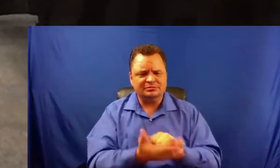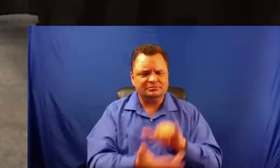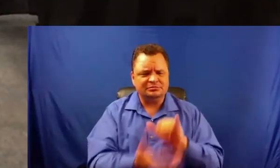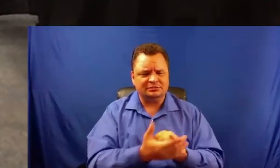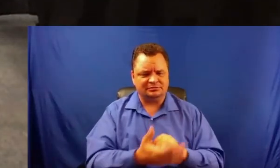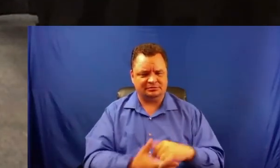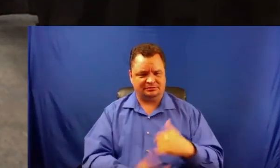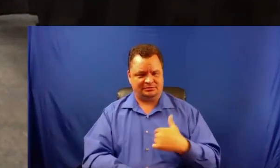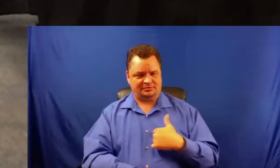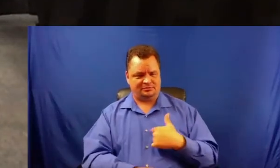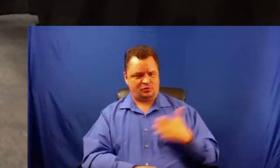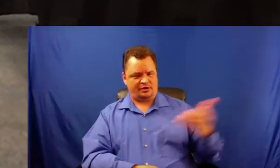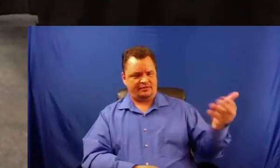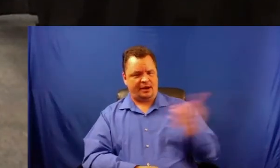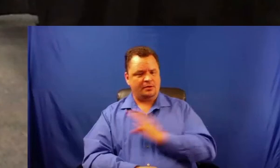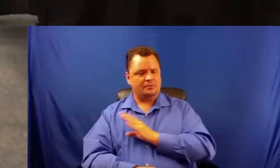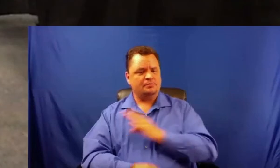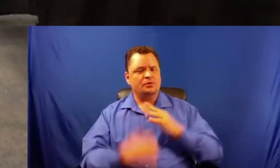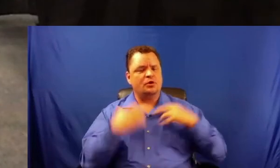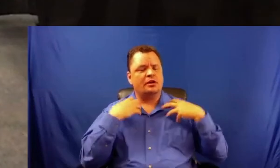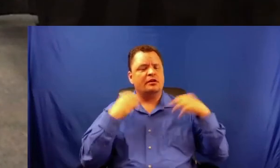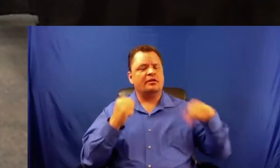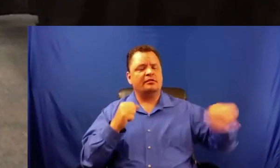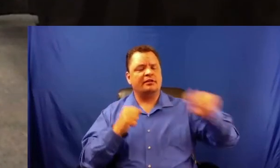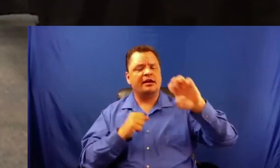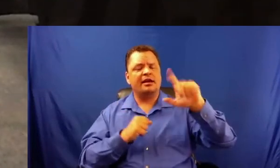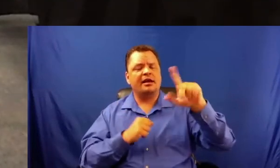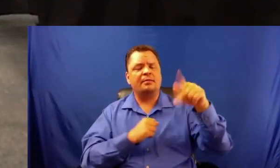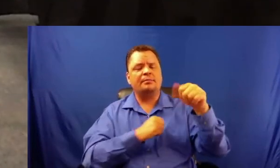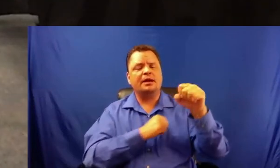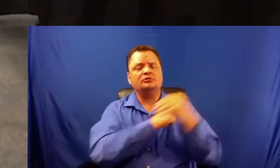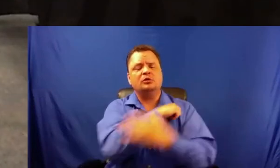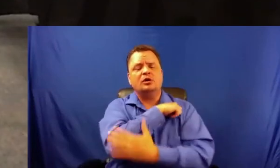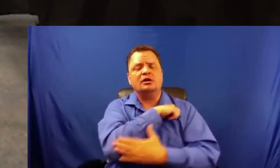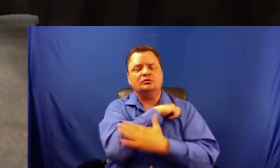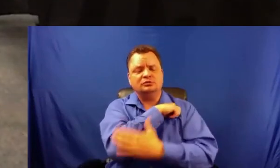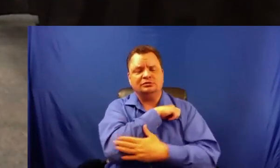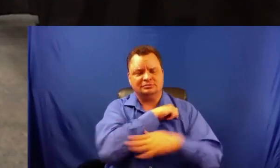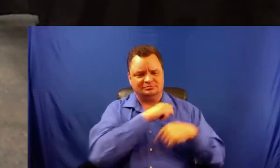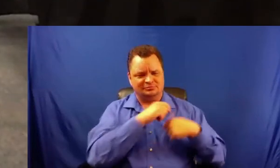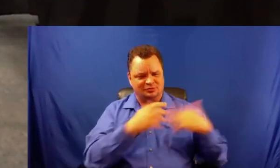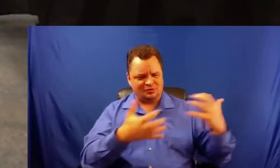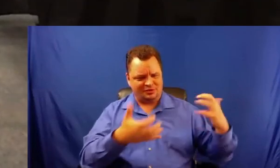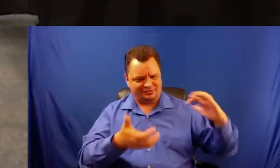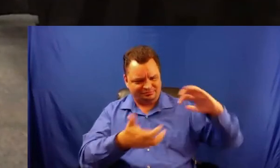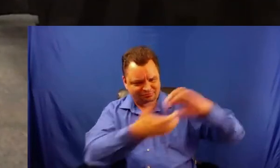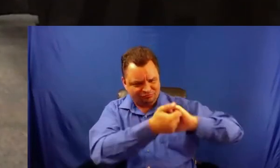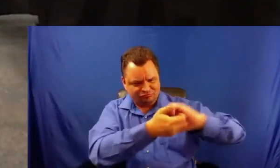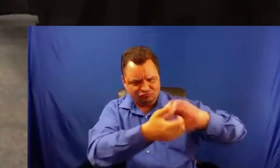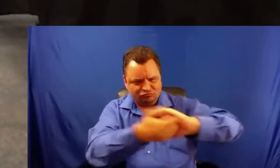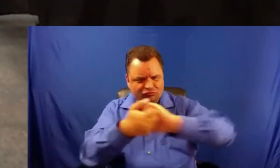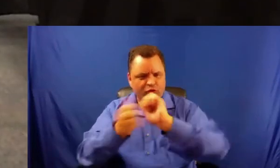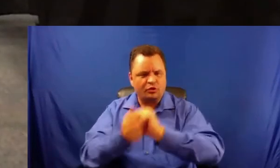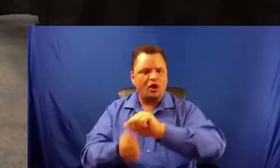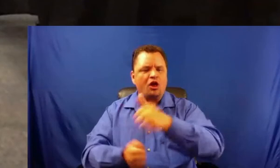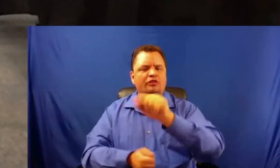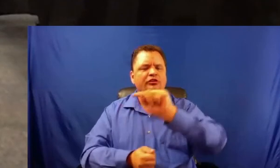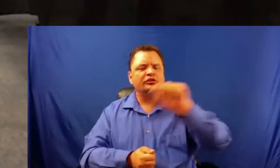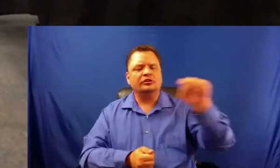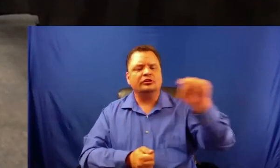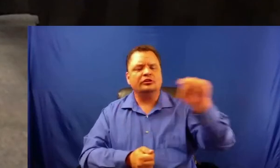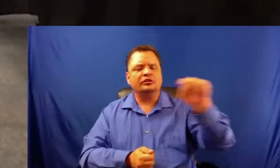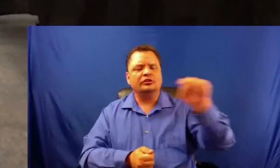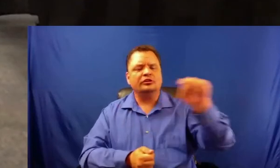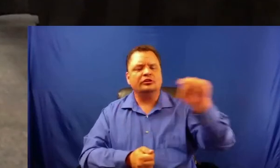Board of Health of El Paso County to engage in other measures, like Kristen mentioned, to inspire people to